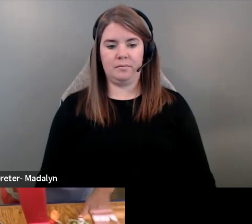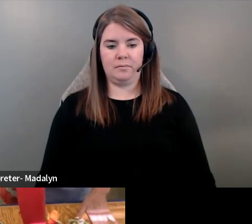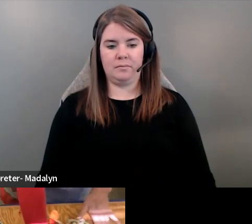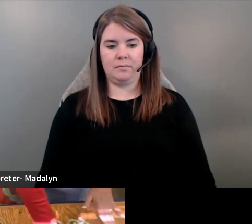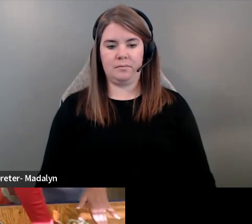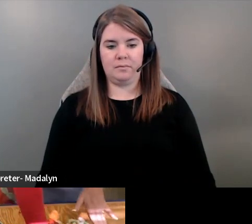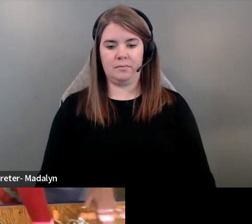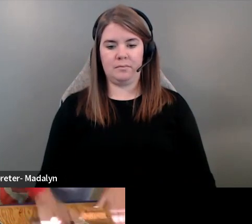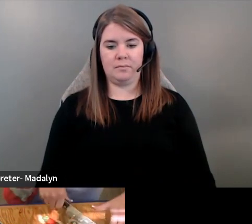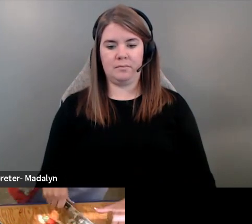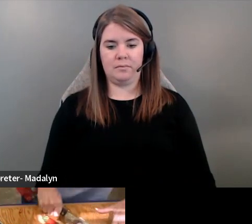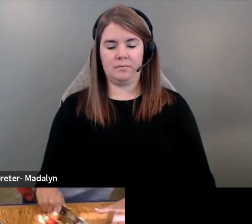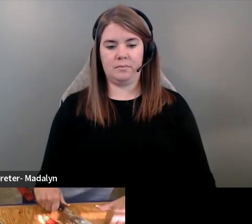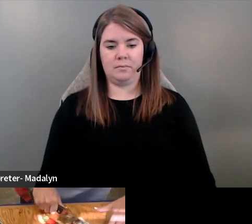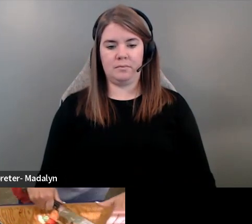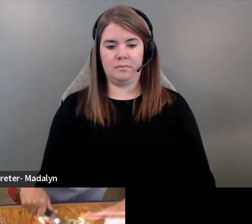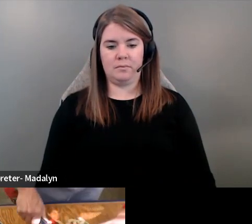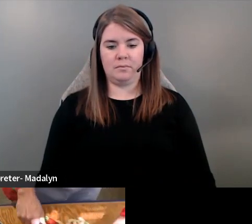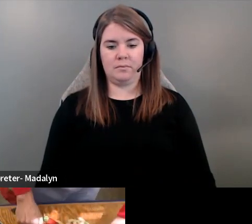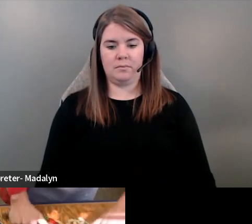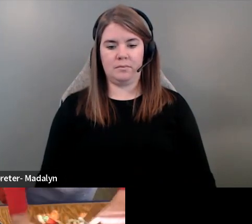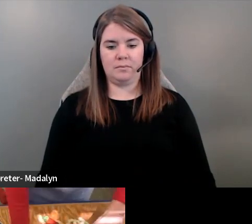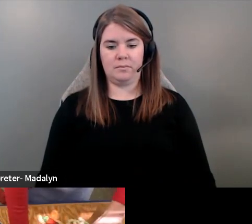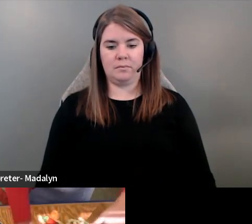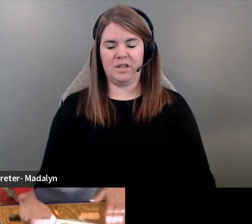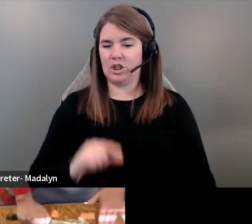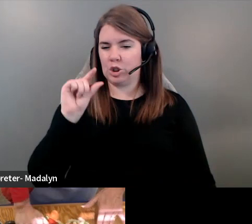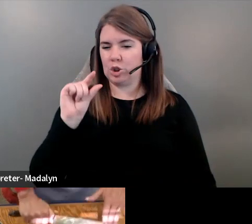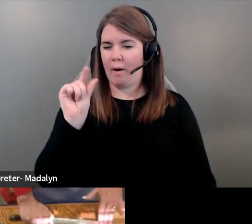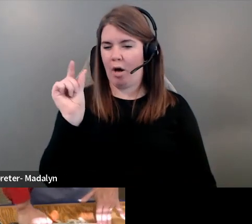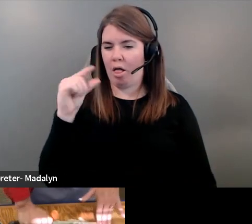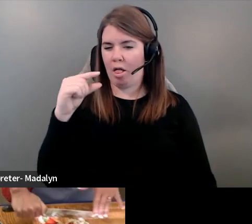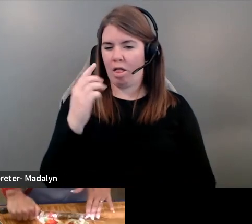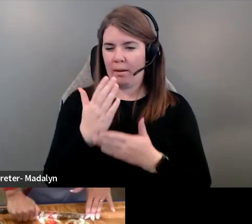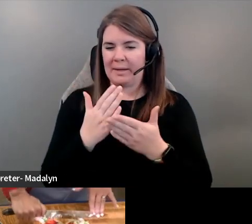I got them all kind of like little 1/2-inch pieces.